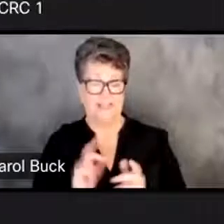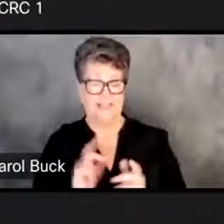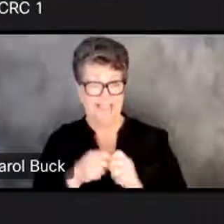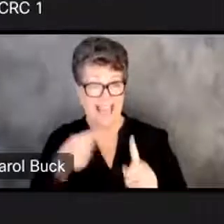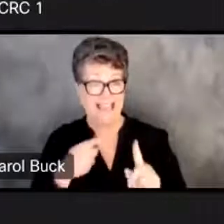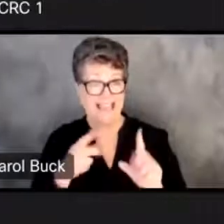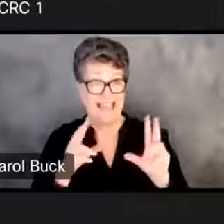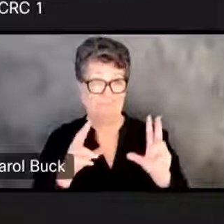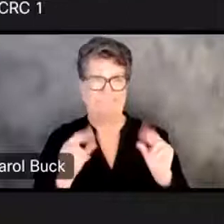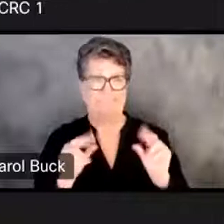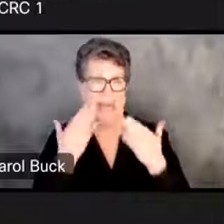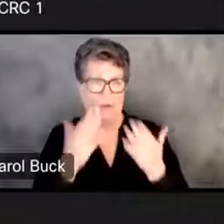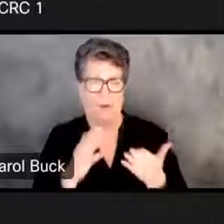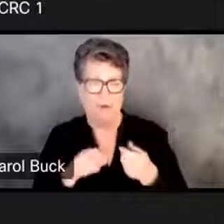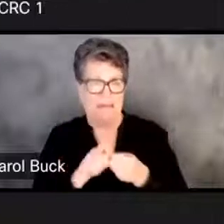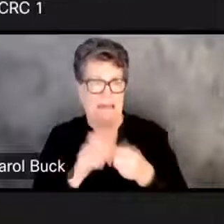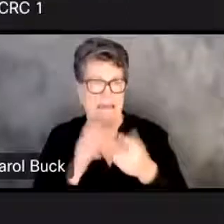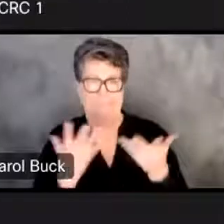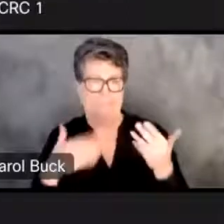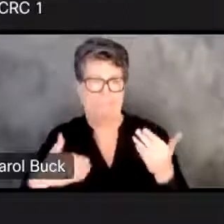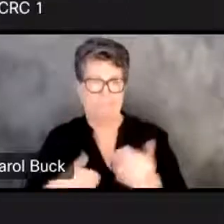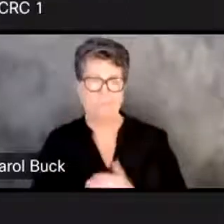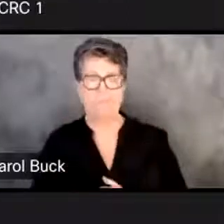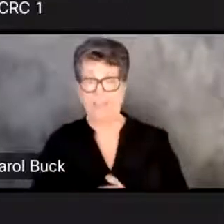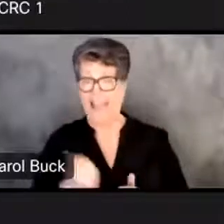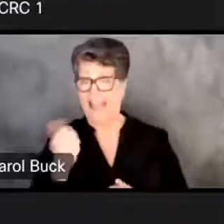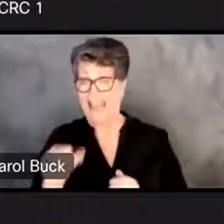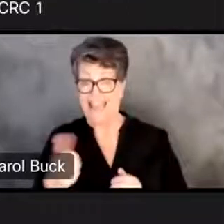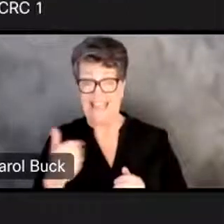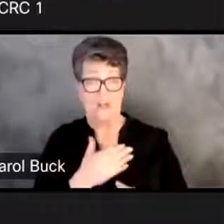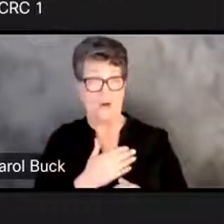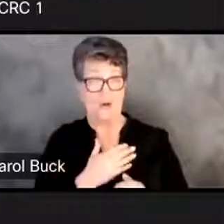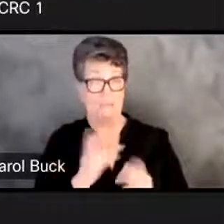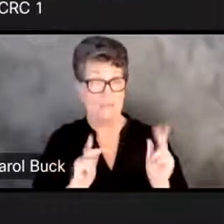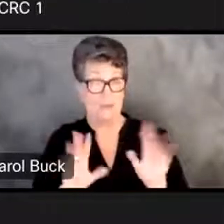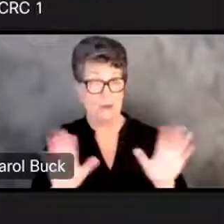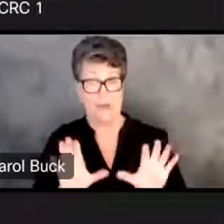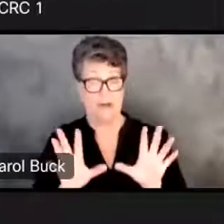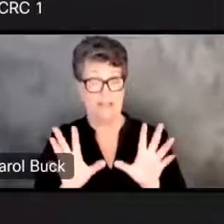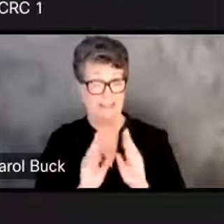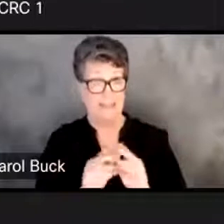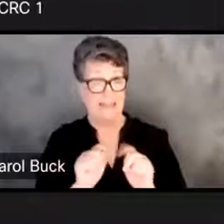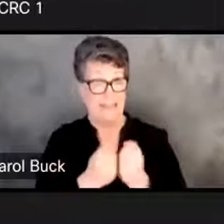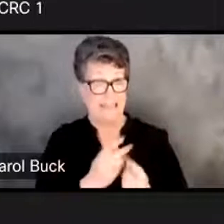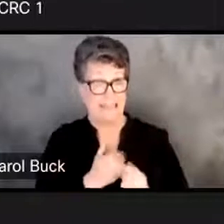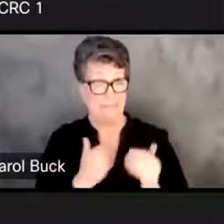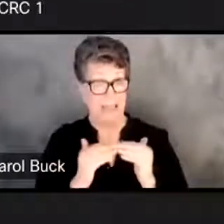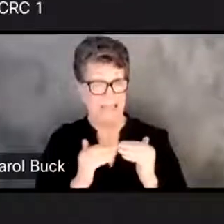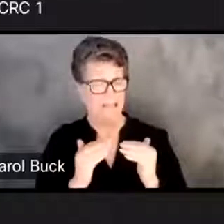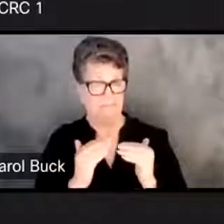there was. If any of my other teammates that are on this call want to share, please feel